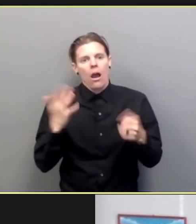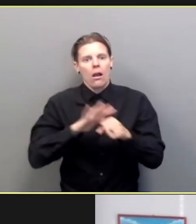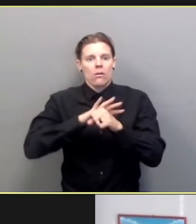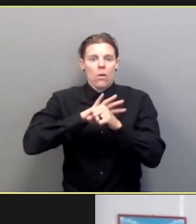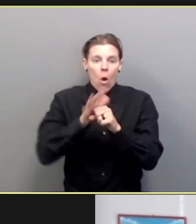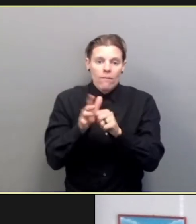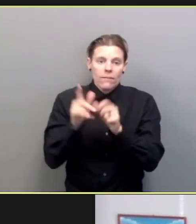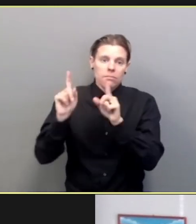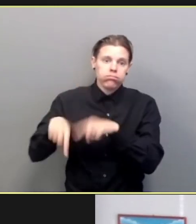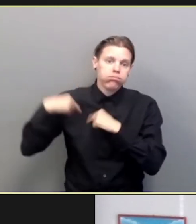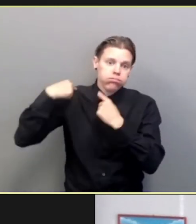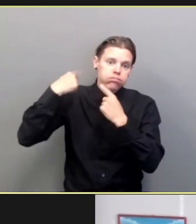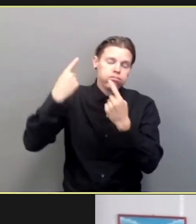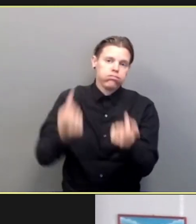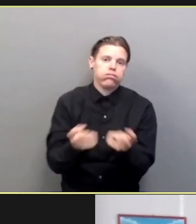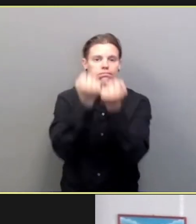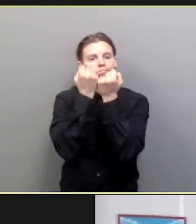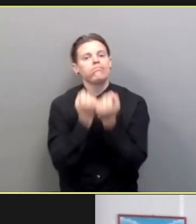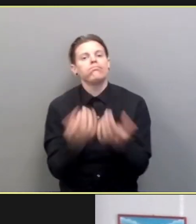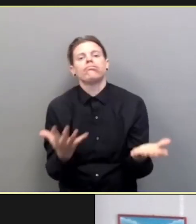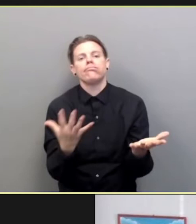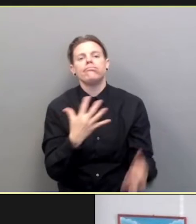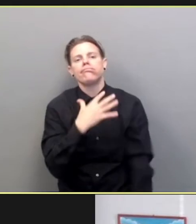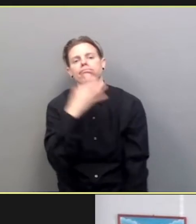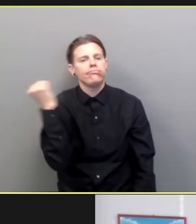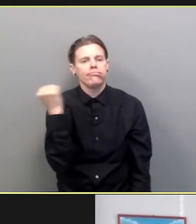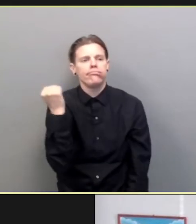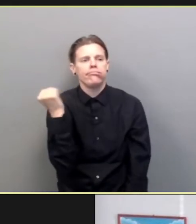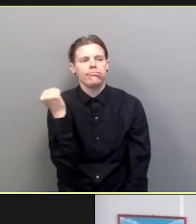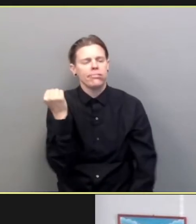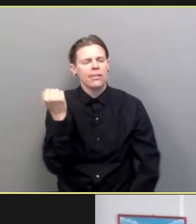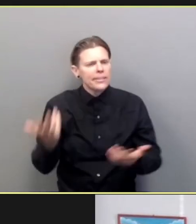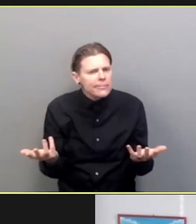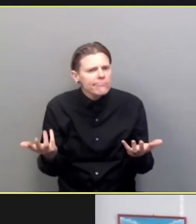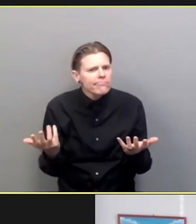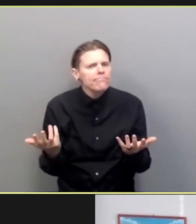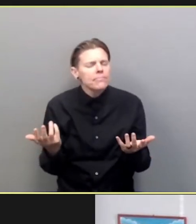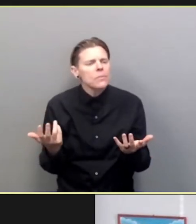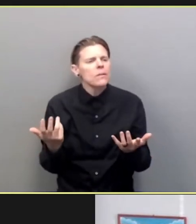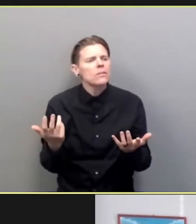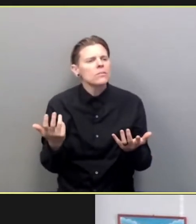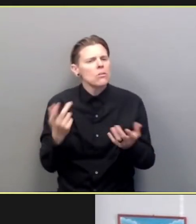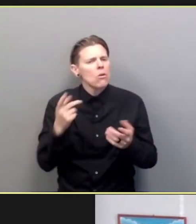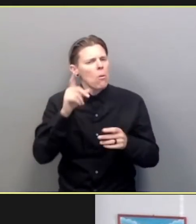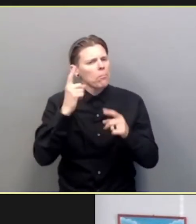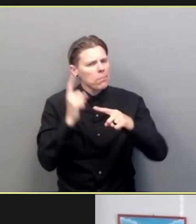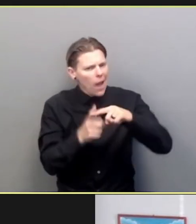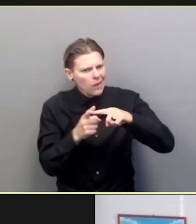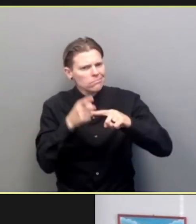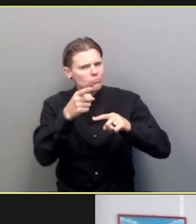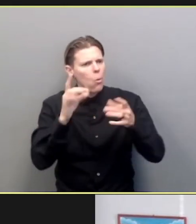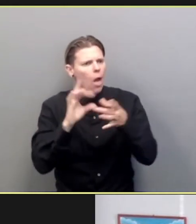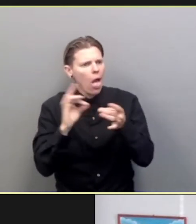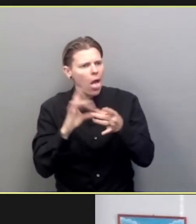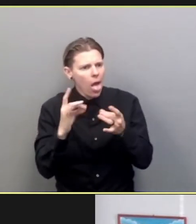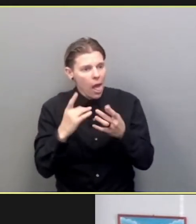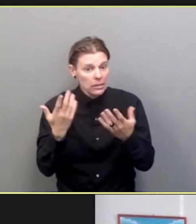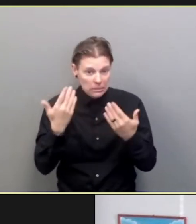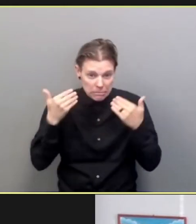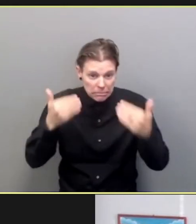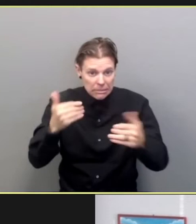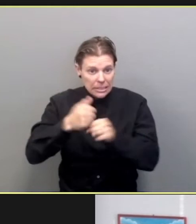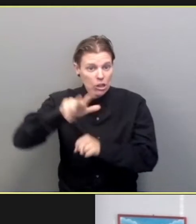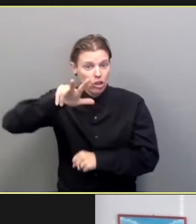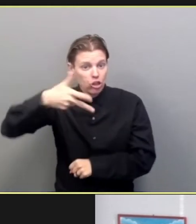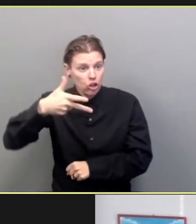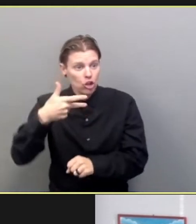but then, you know, and then you say, get out, get your boosters as soon as you can, but it's still limited. So most of